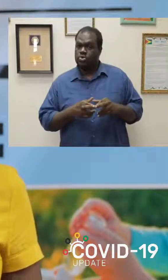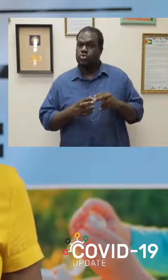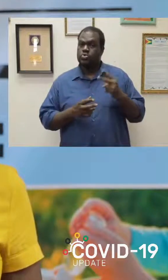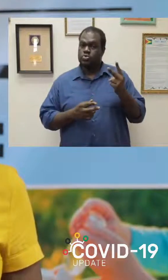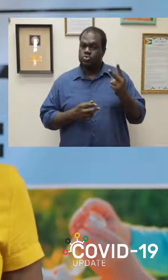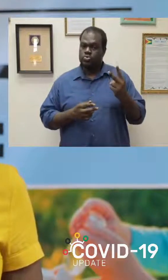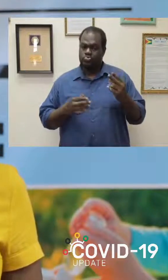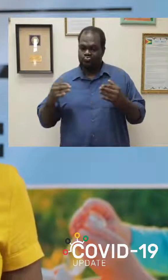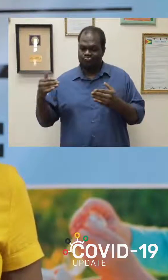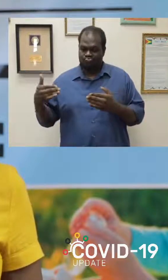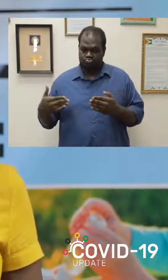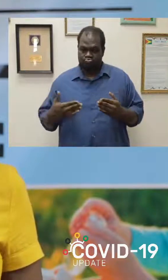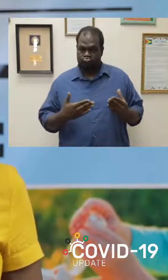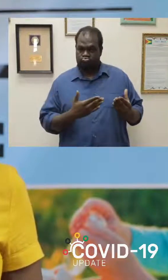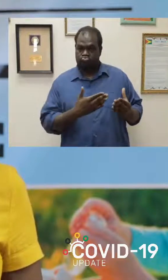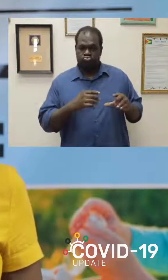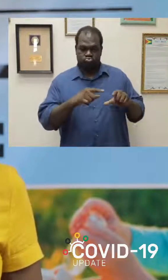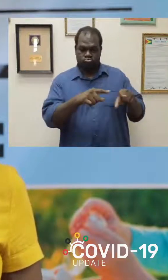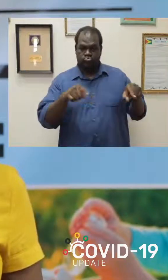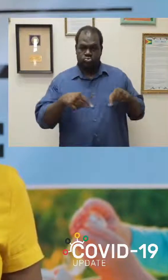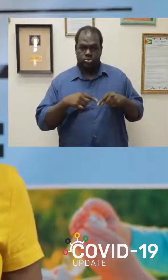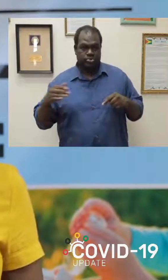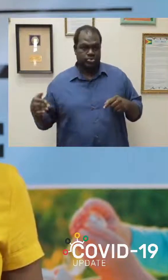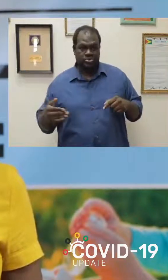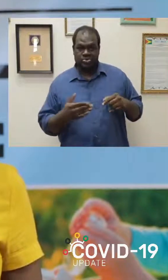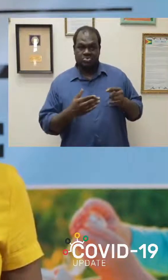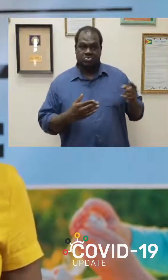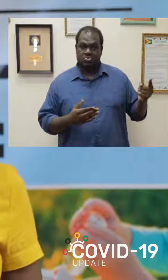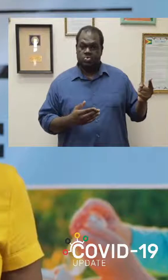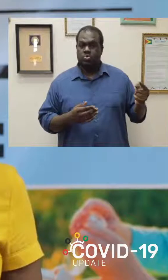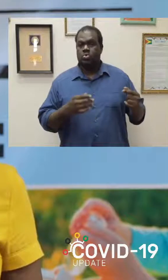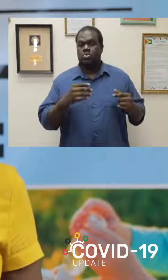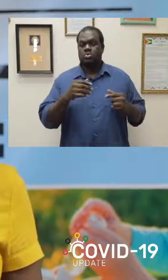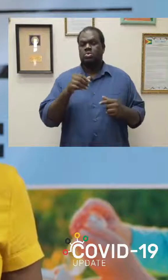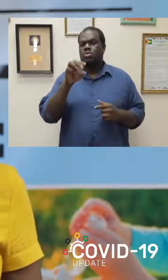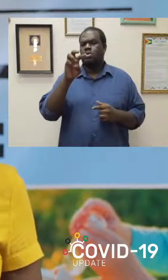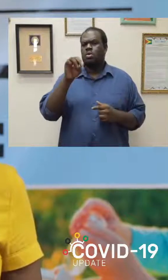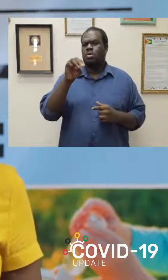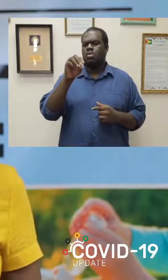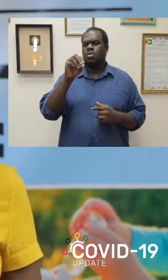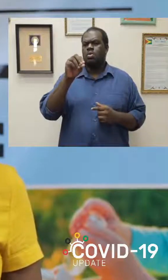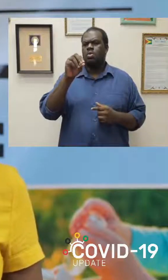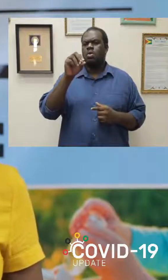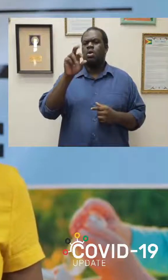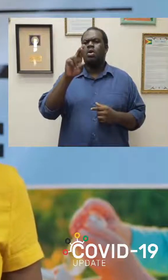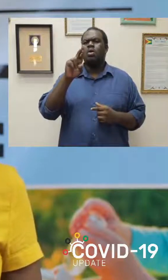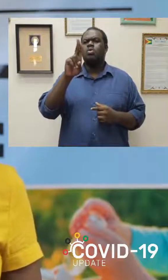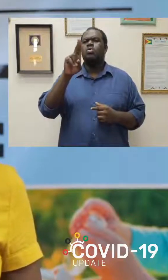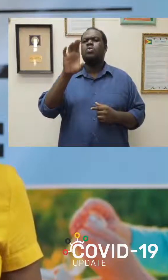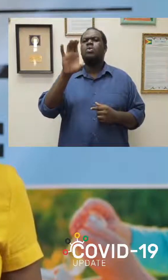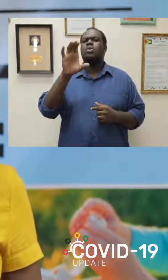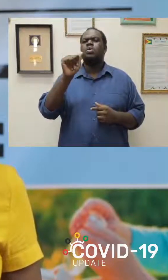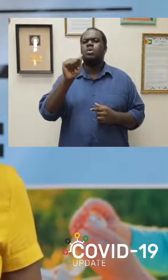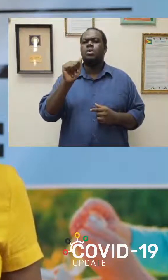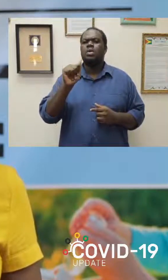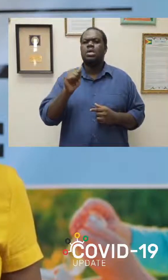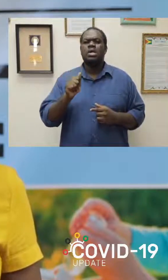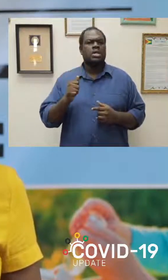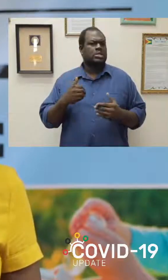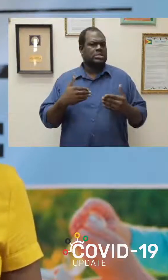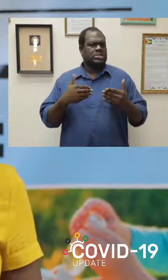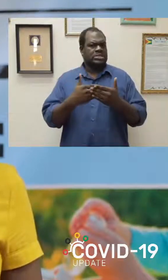number 1, subdistrict Moruca, and is one of the entry points from the neighboring